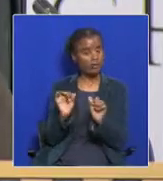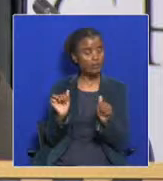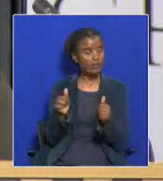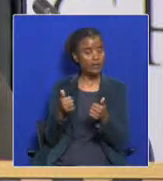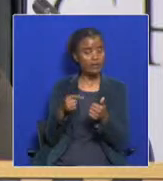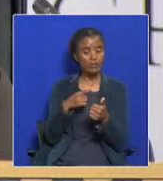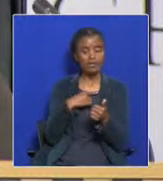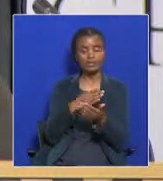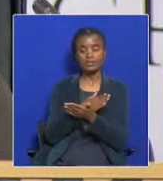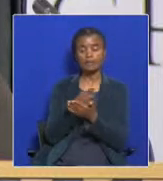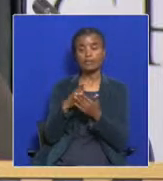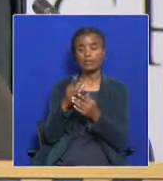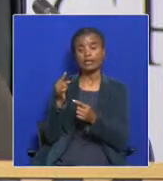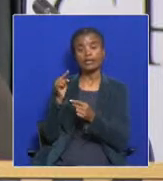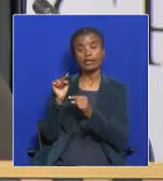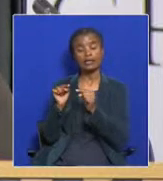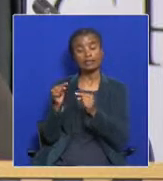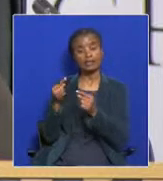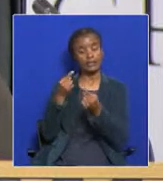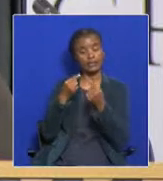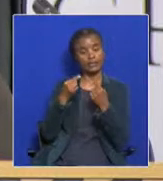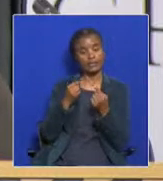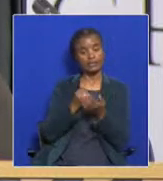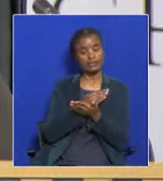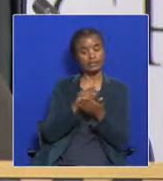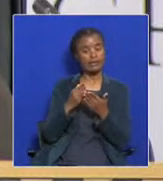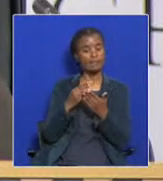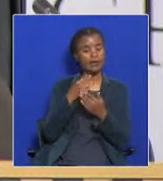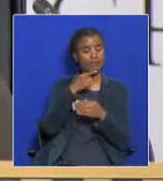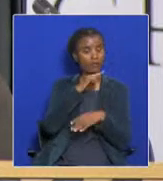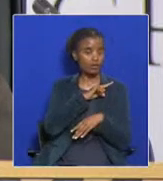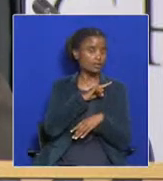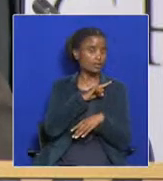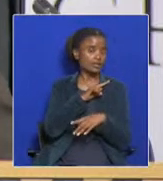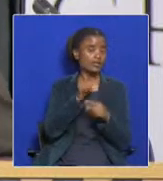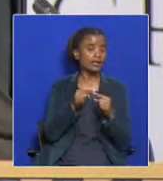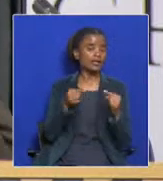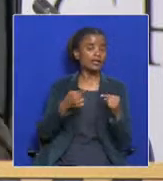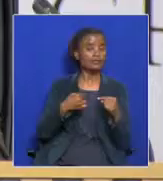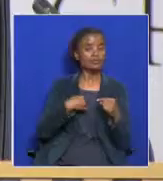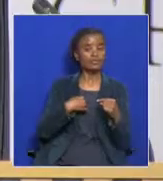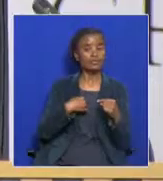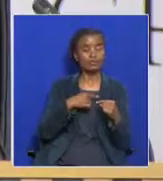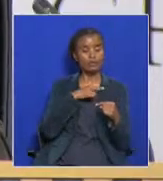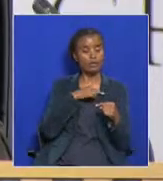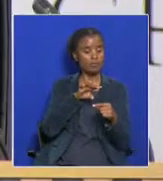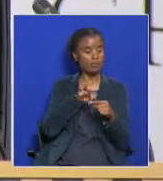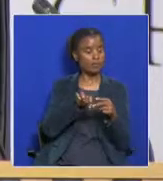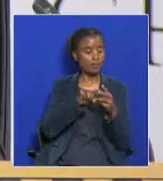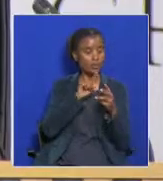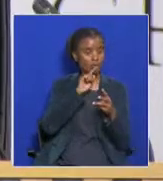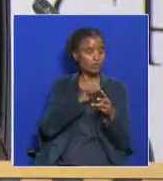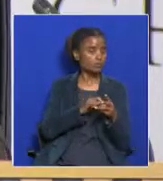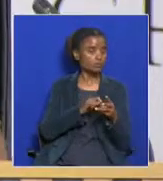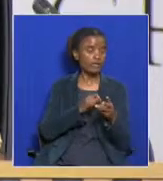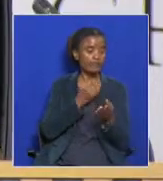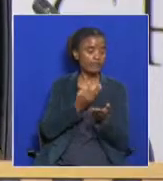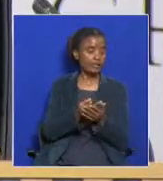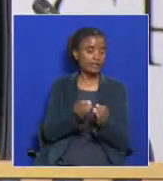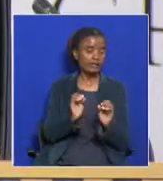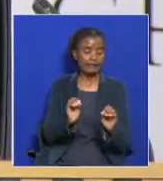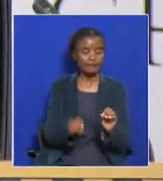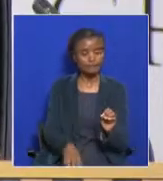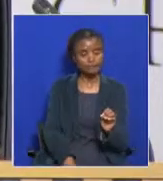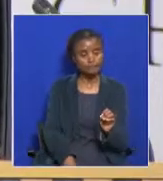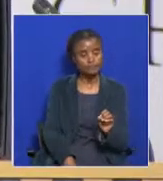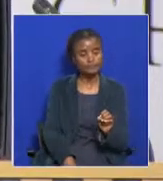fabricated. Not I know. They were fabricated against me because it was unfounded. So when I got back to organized